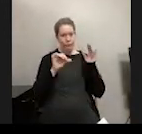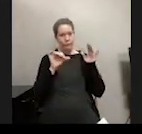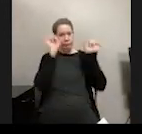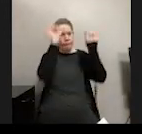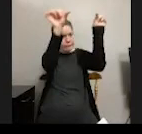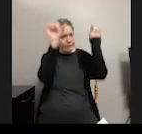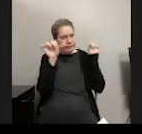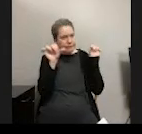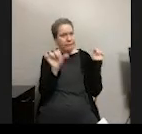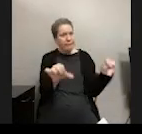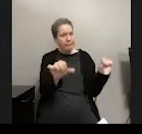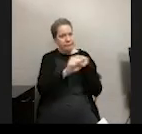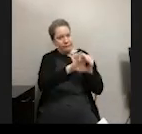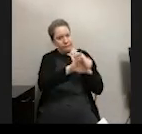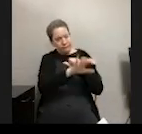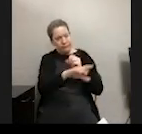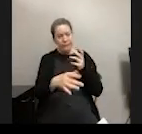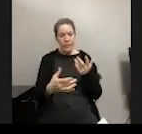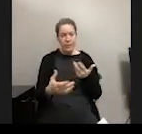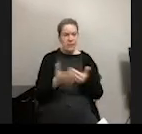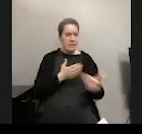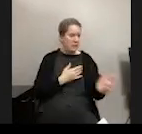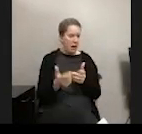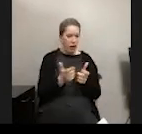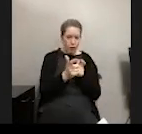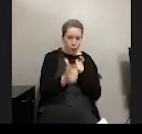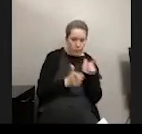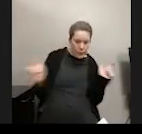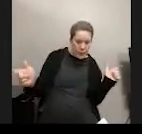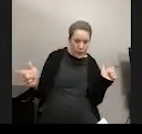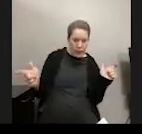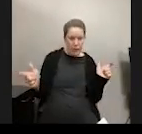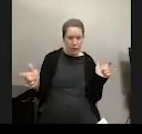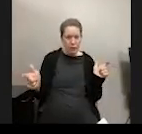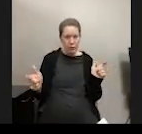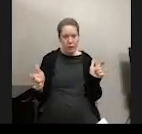are, like you can do this, right? And we want to be able to foster